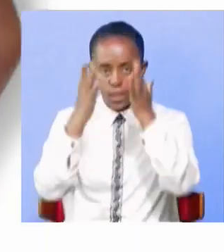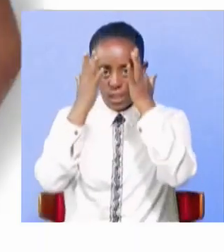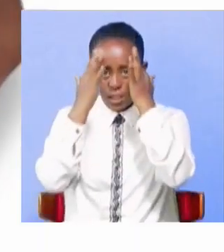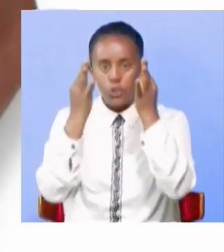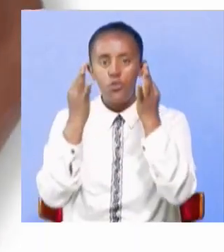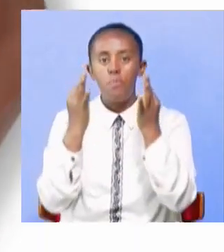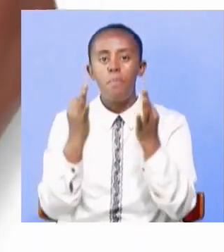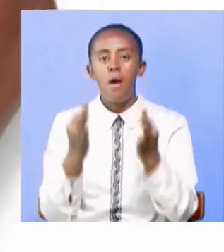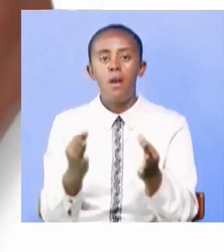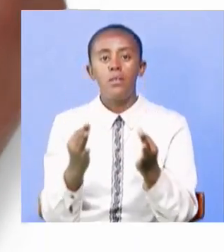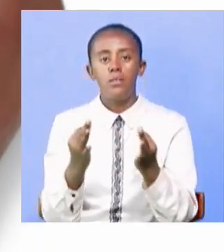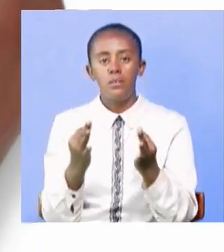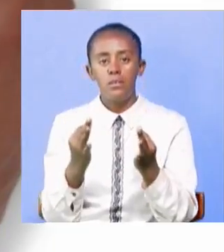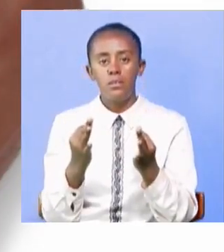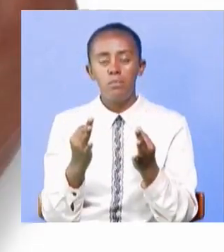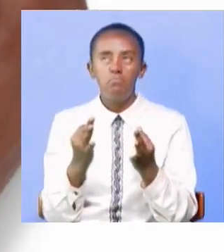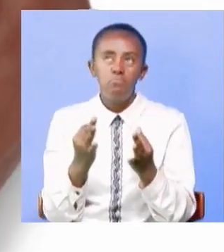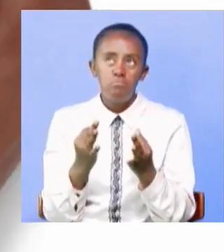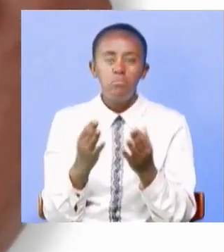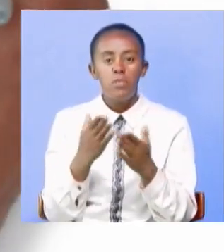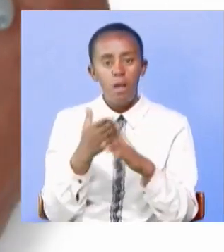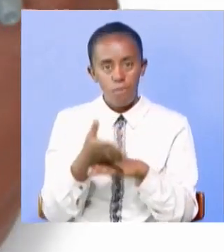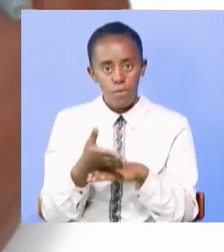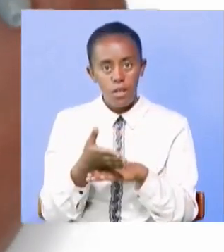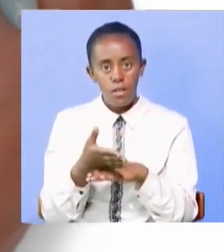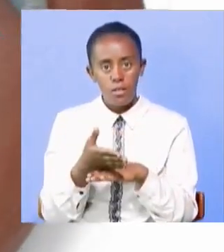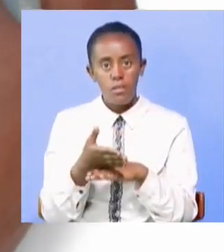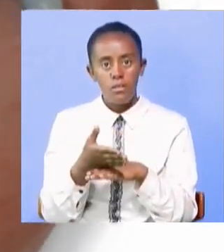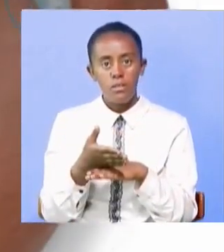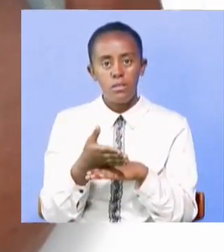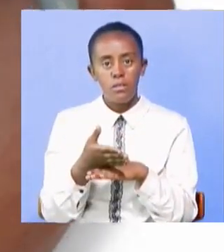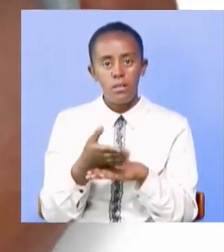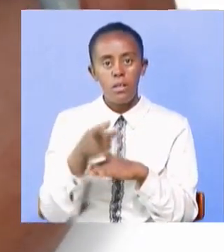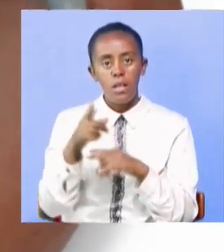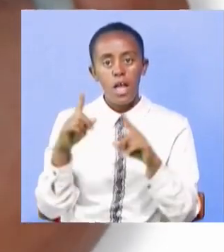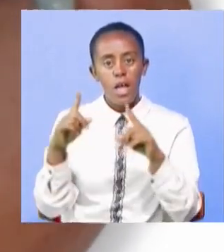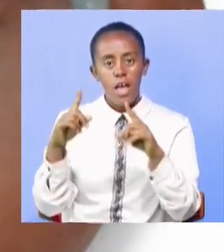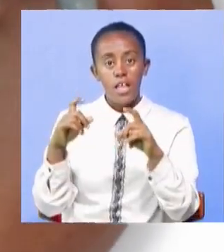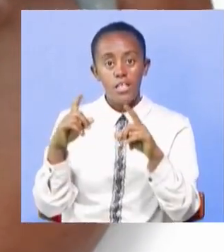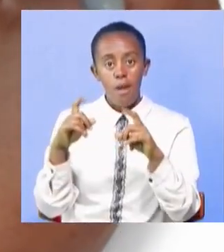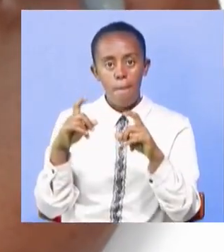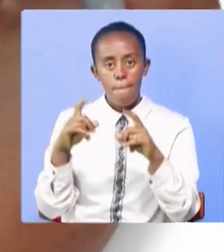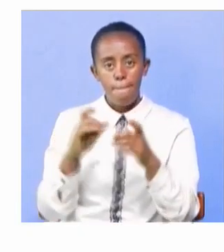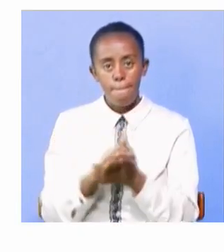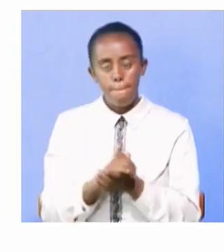determined after the exam.